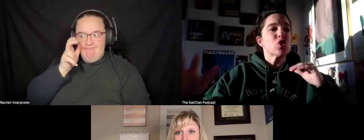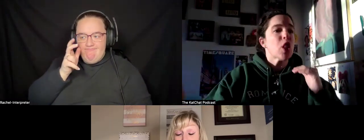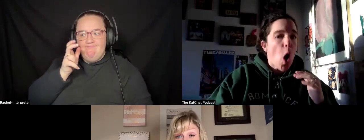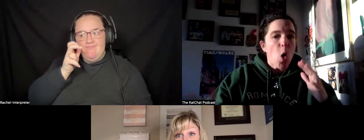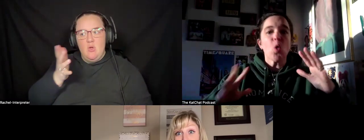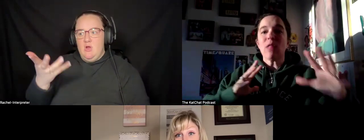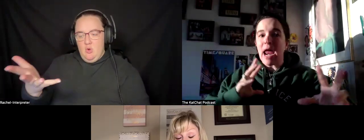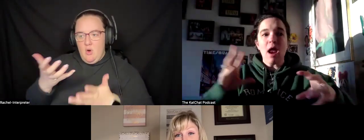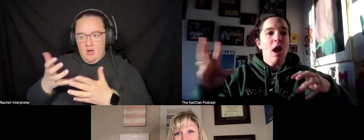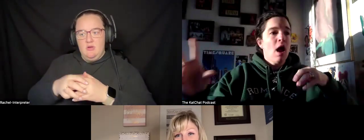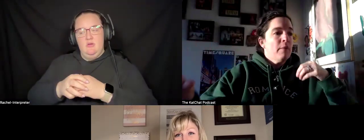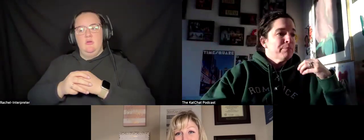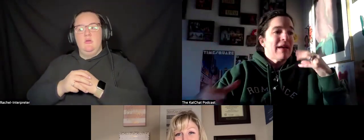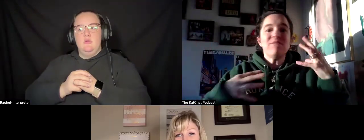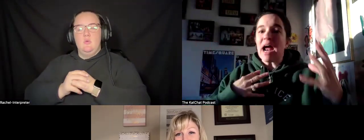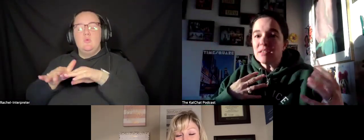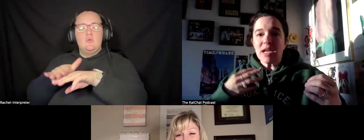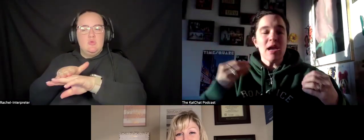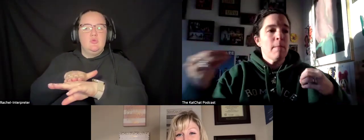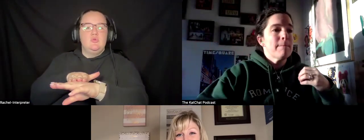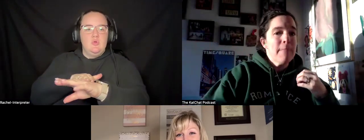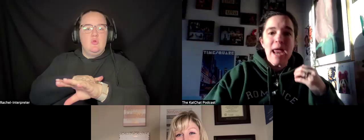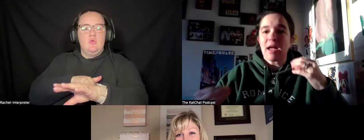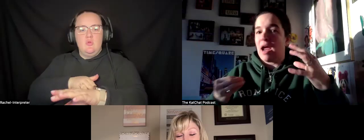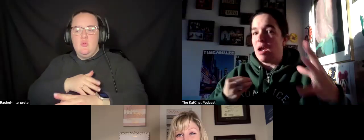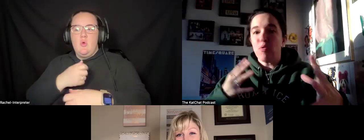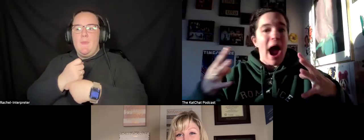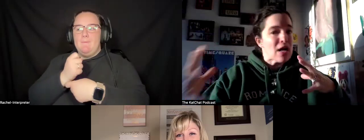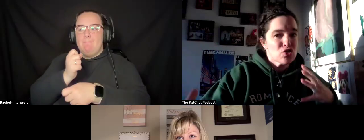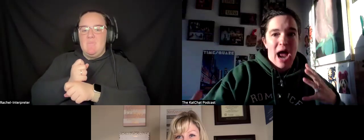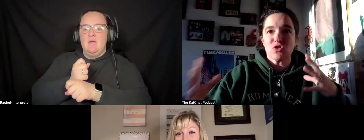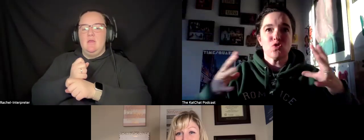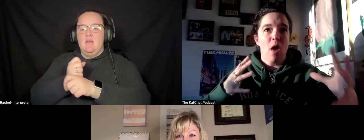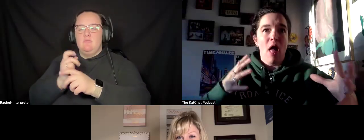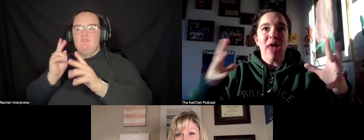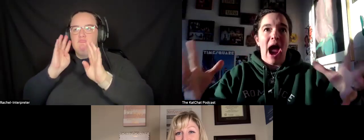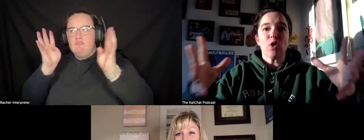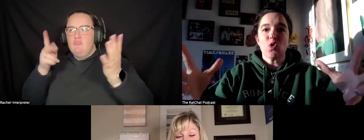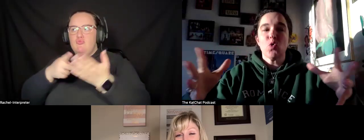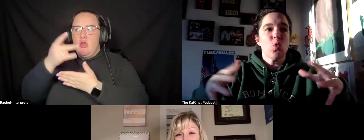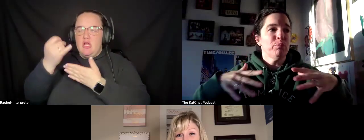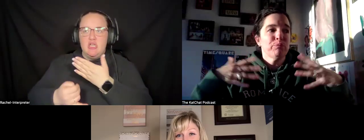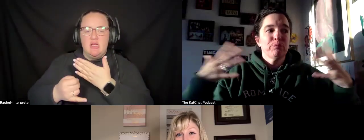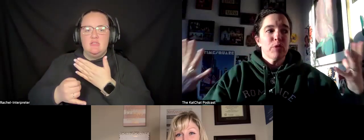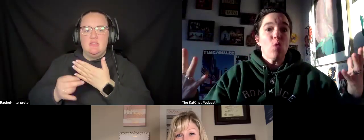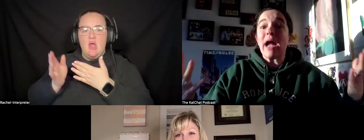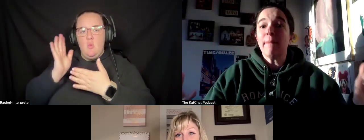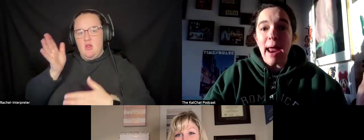like slowly inventing, making projects that